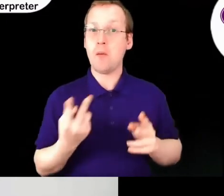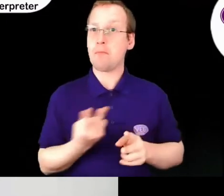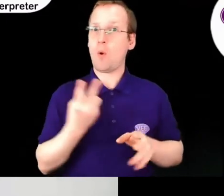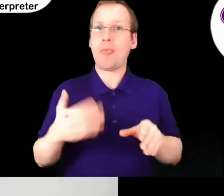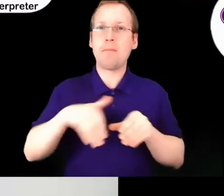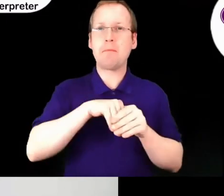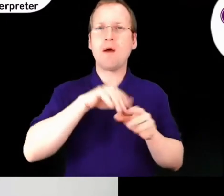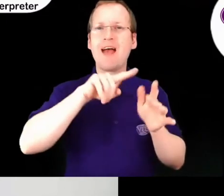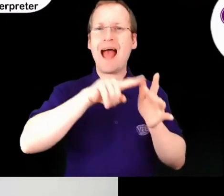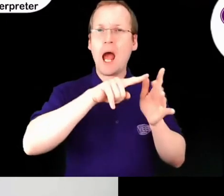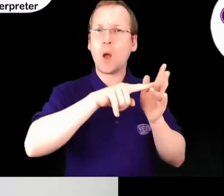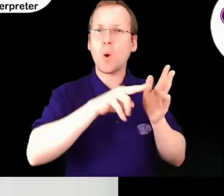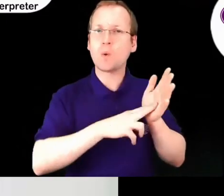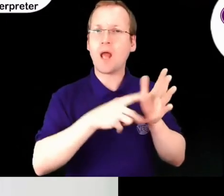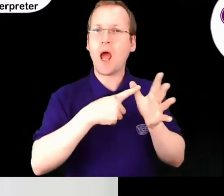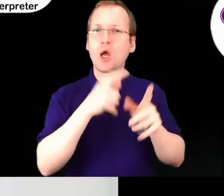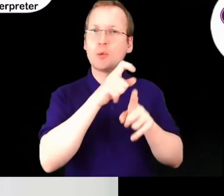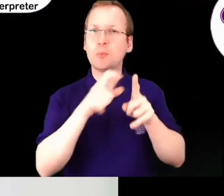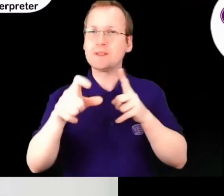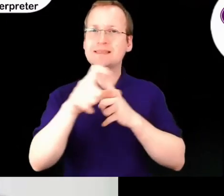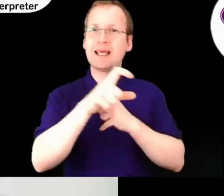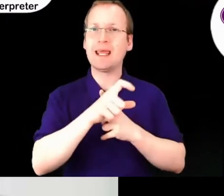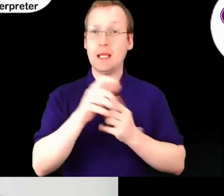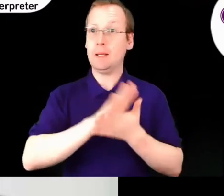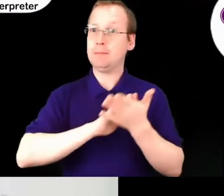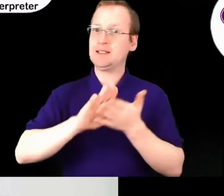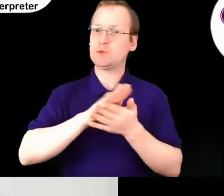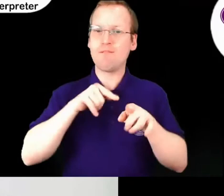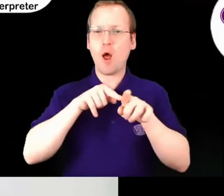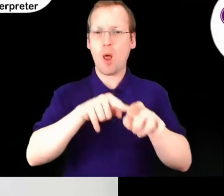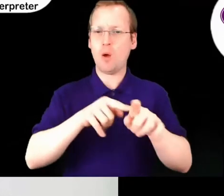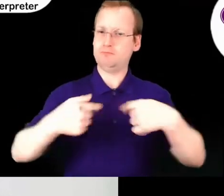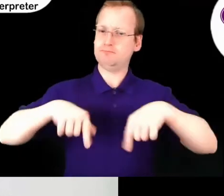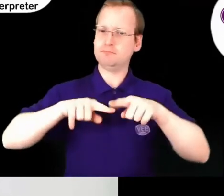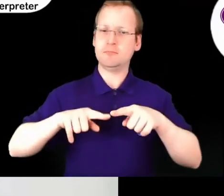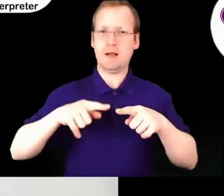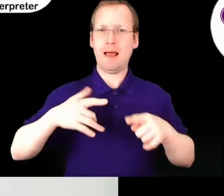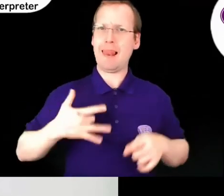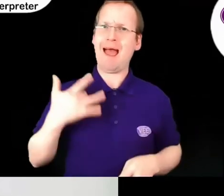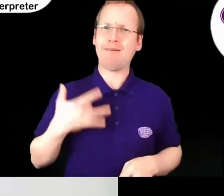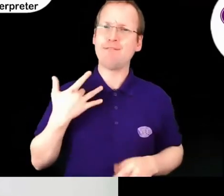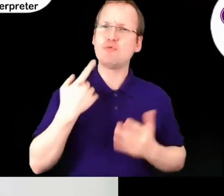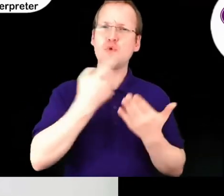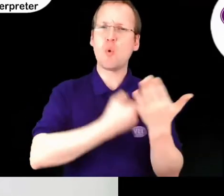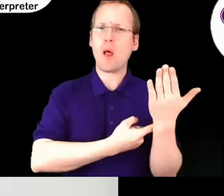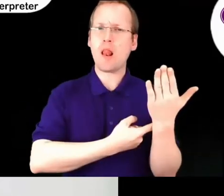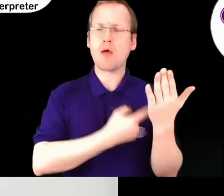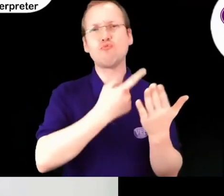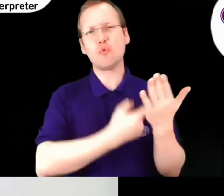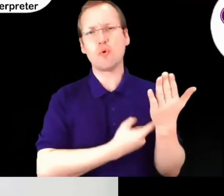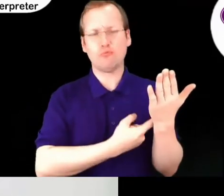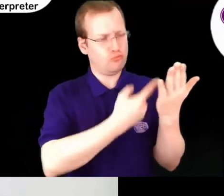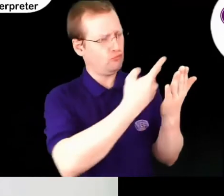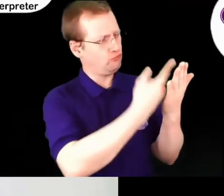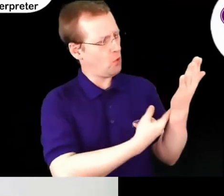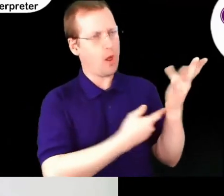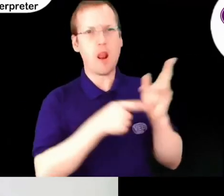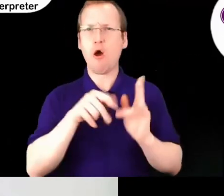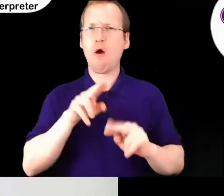Iona community, which means that we follow a rule of life, which might sound a bit strange to some people, but